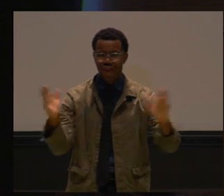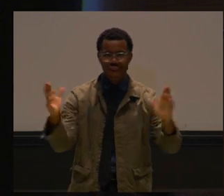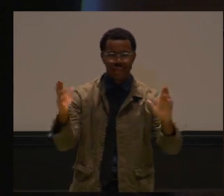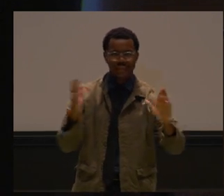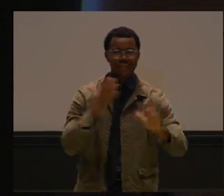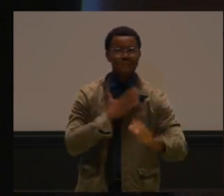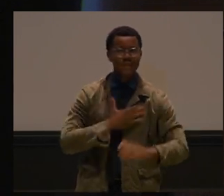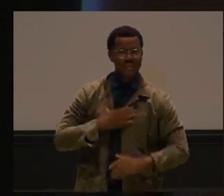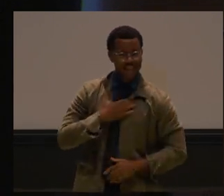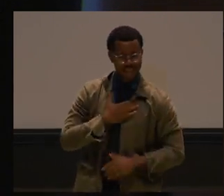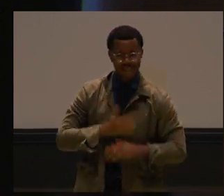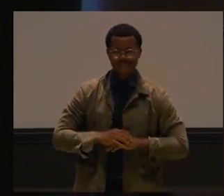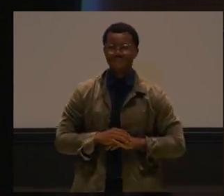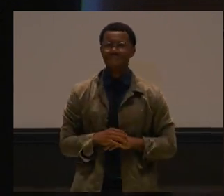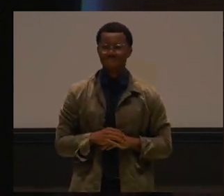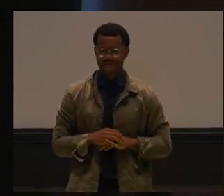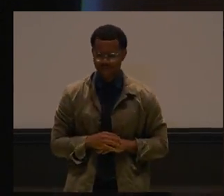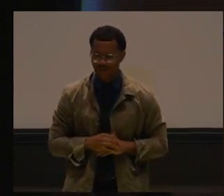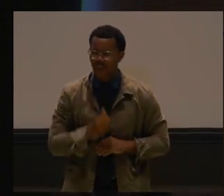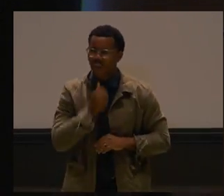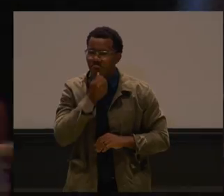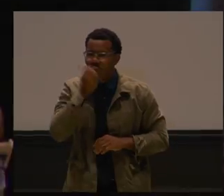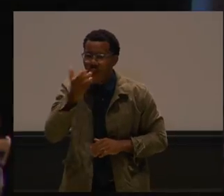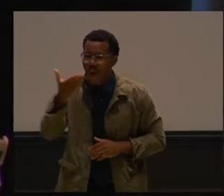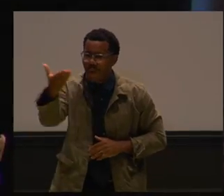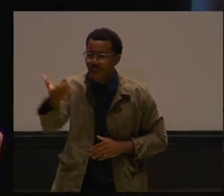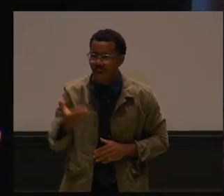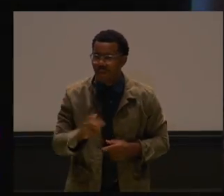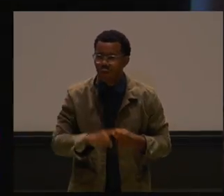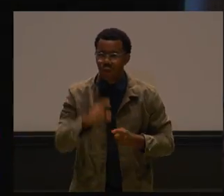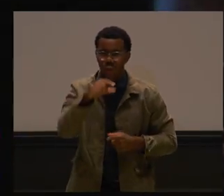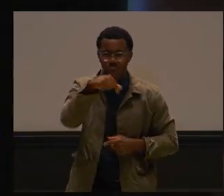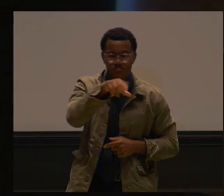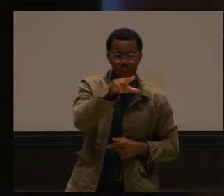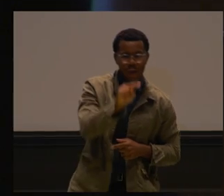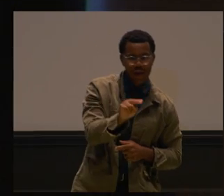me in a warm and gracious welcome to Quinn and Donna.